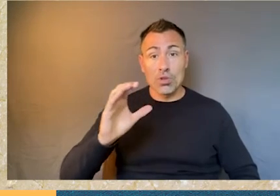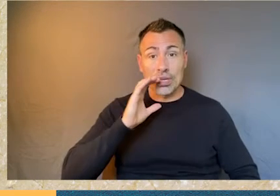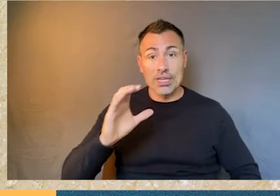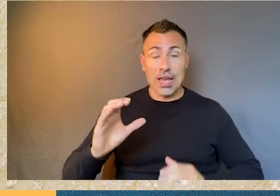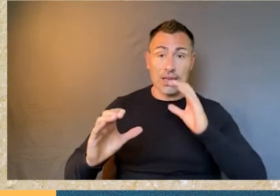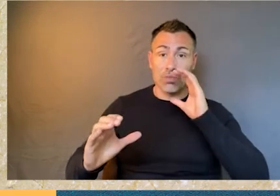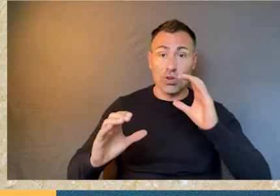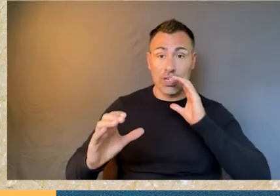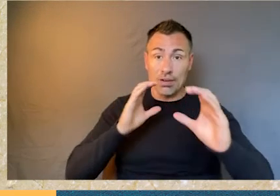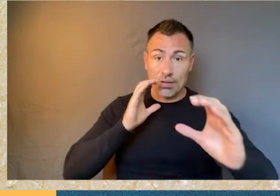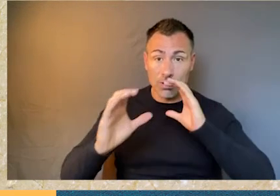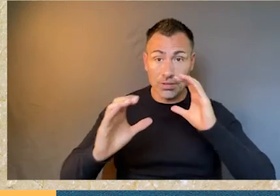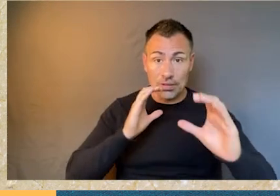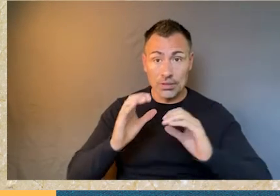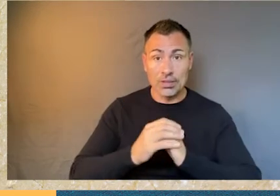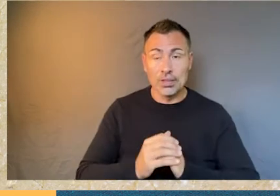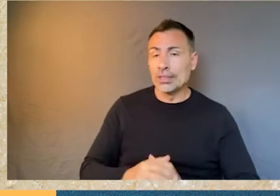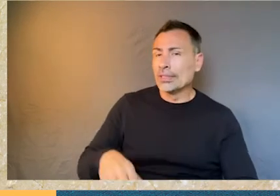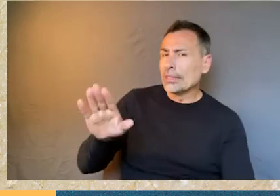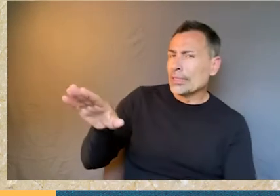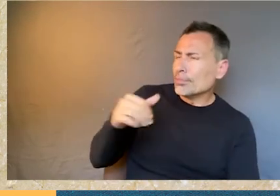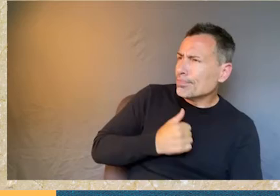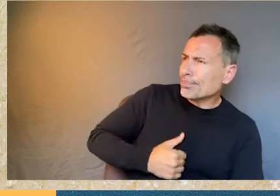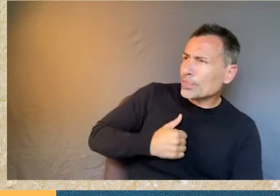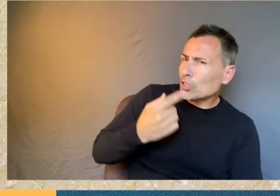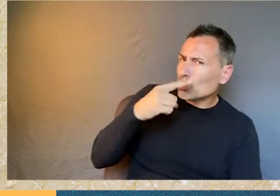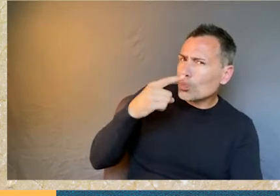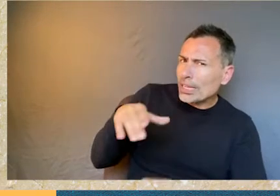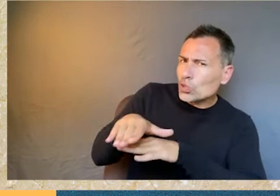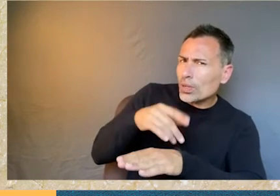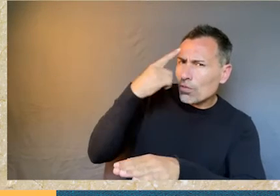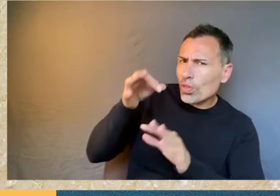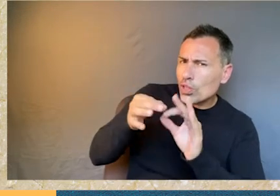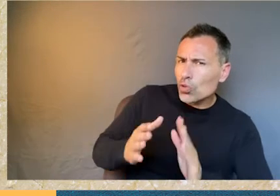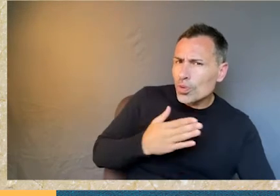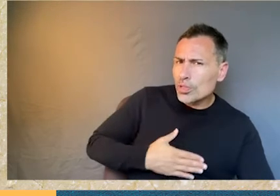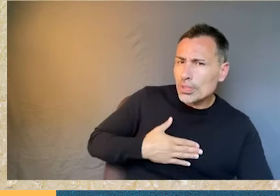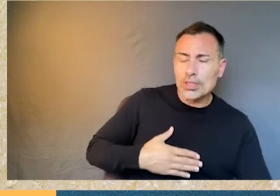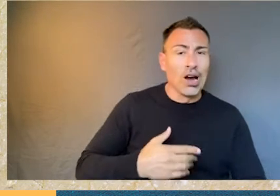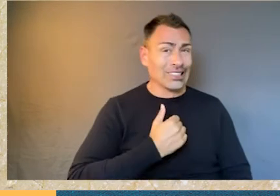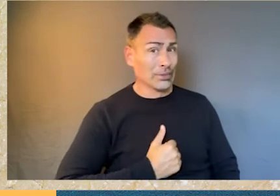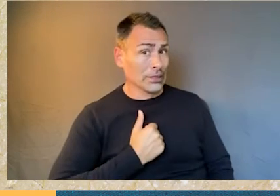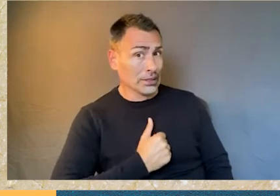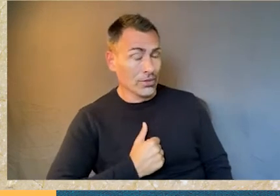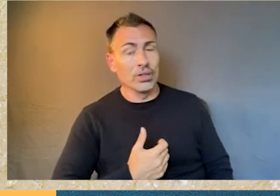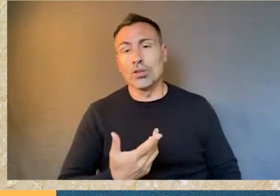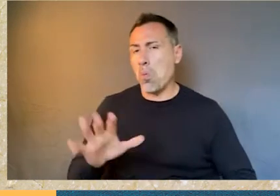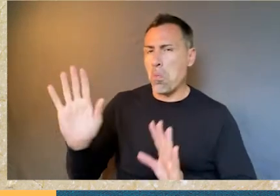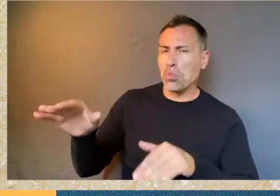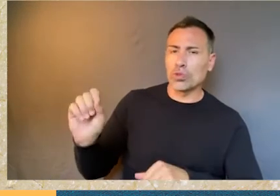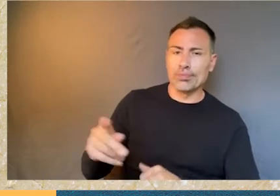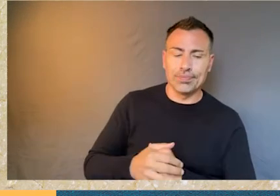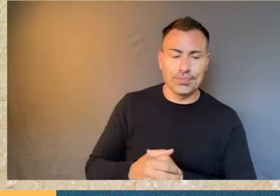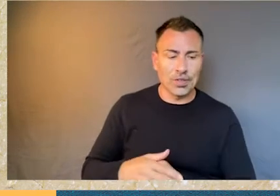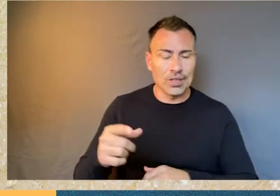I'm sorry, could you just slow down a little bit for the interpreters, please? Yes, my apologies. Thank you, no worries. I'll